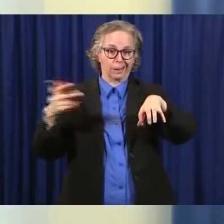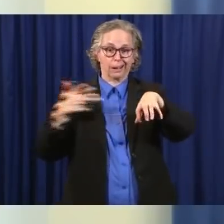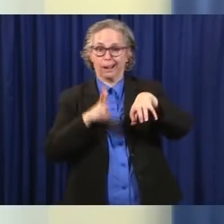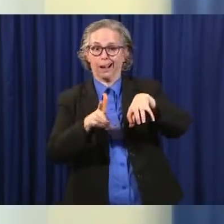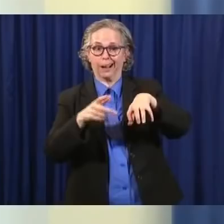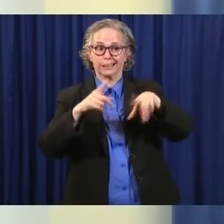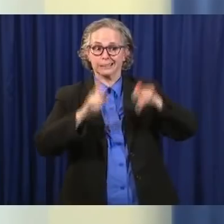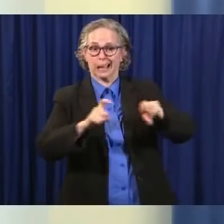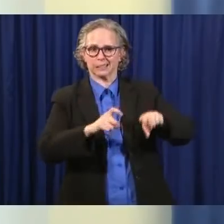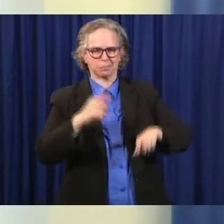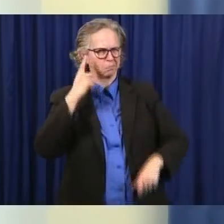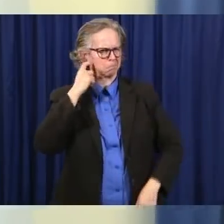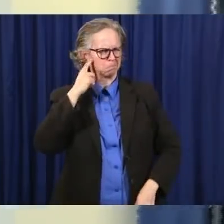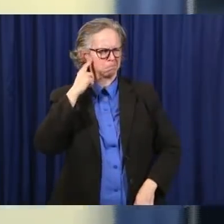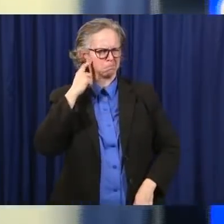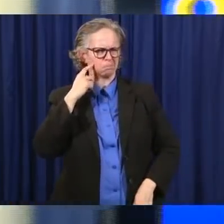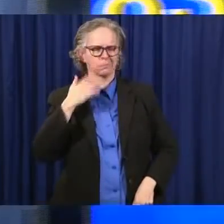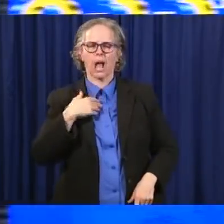to learn more about that.